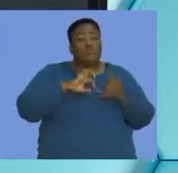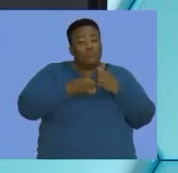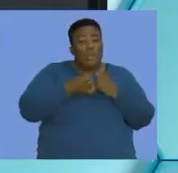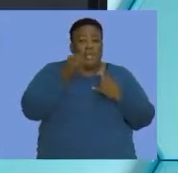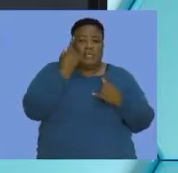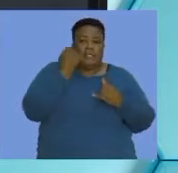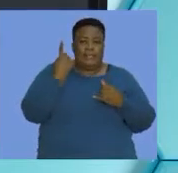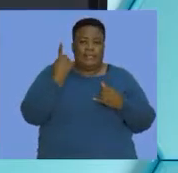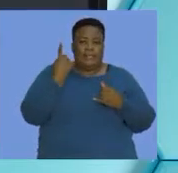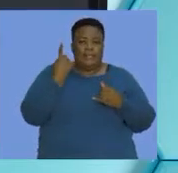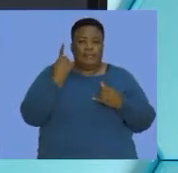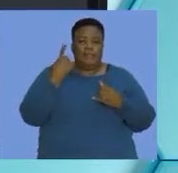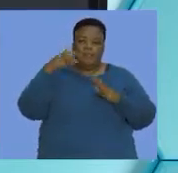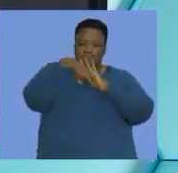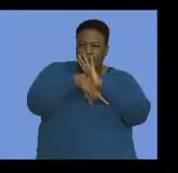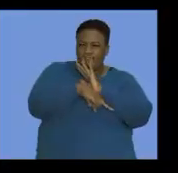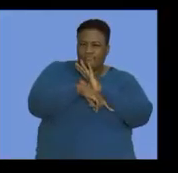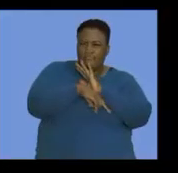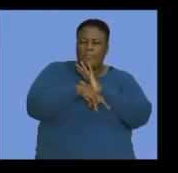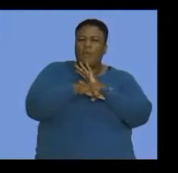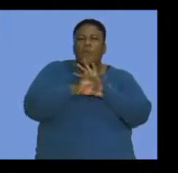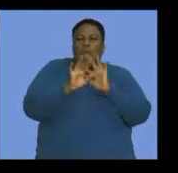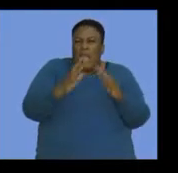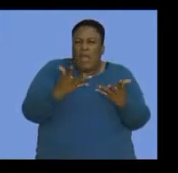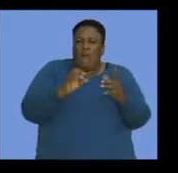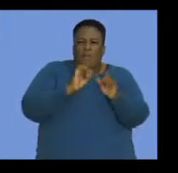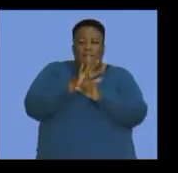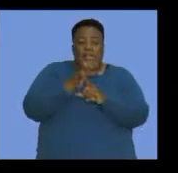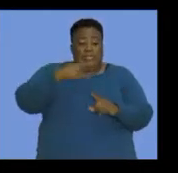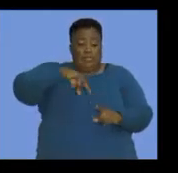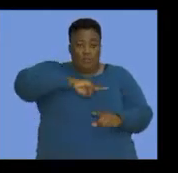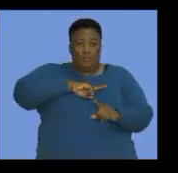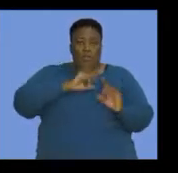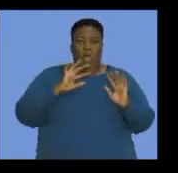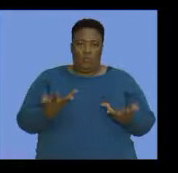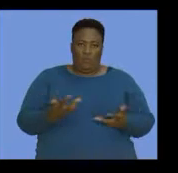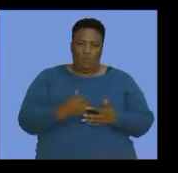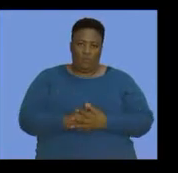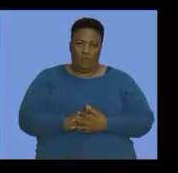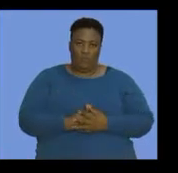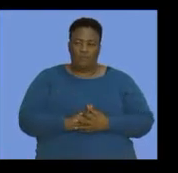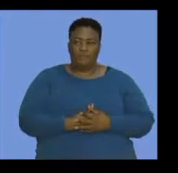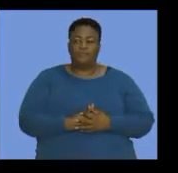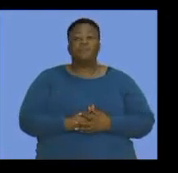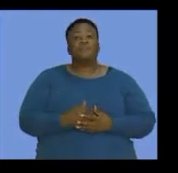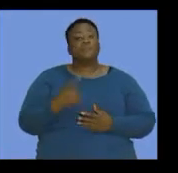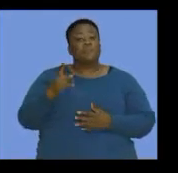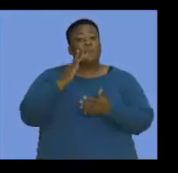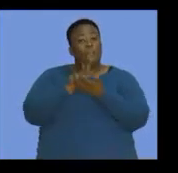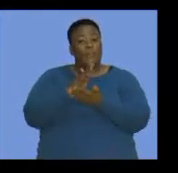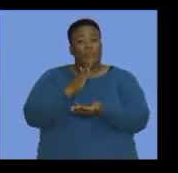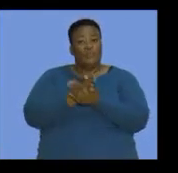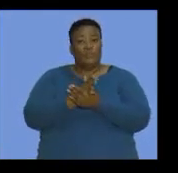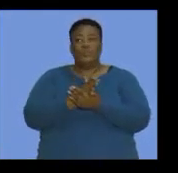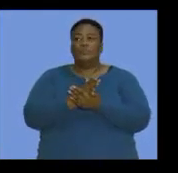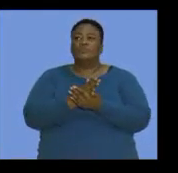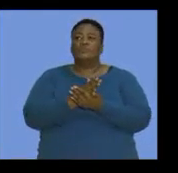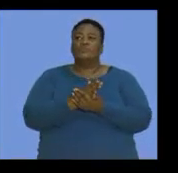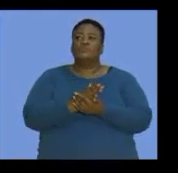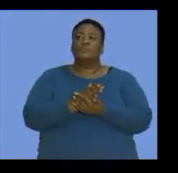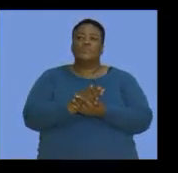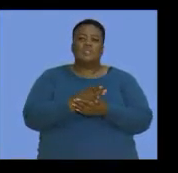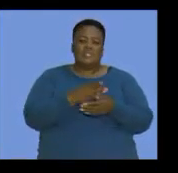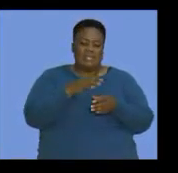try and understand the context of how biodiversity affects us all. So the biodiversity ensures that seeds are